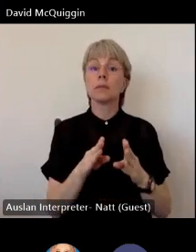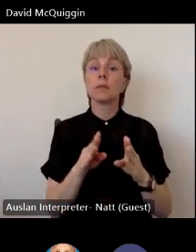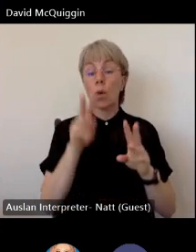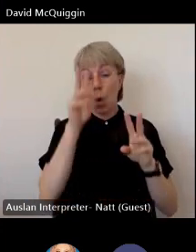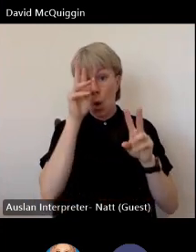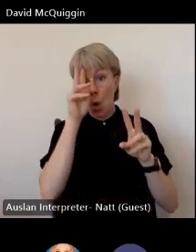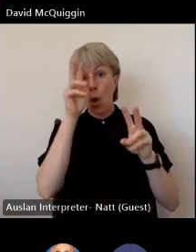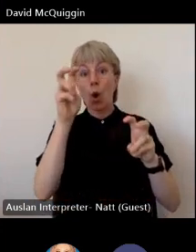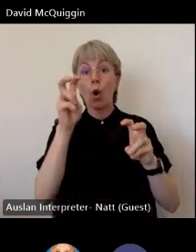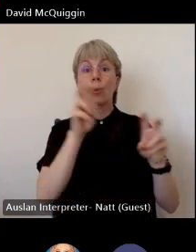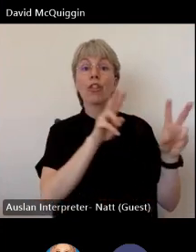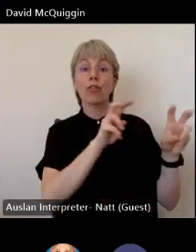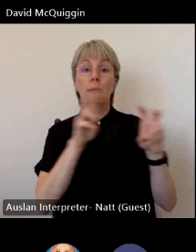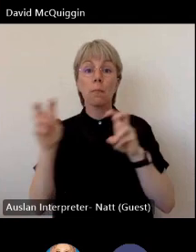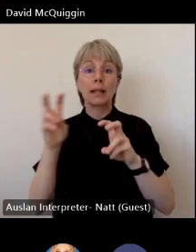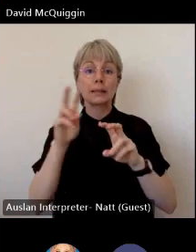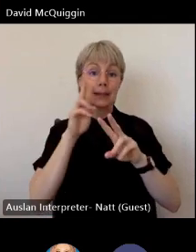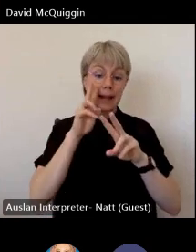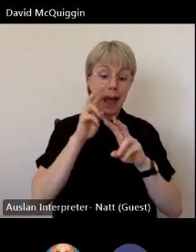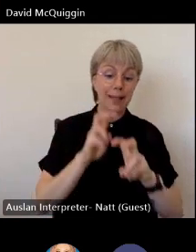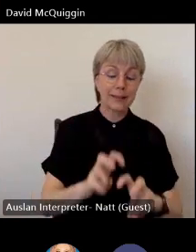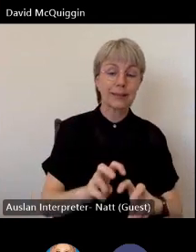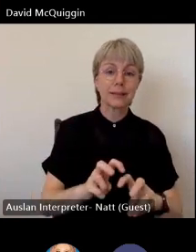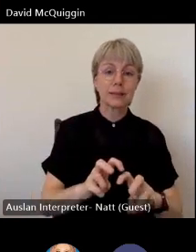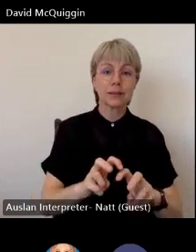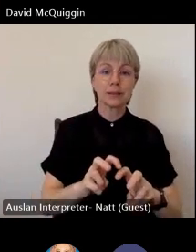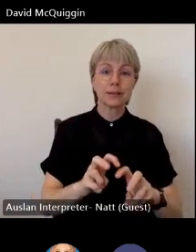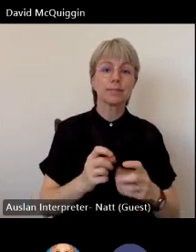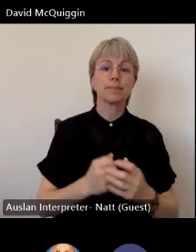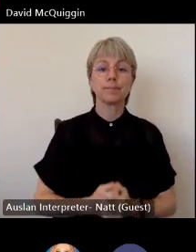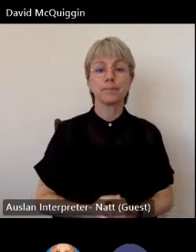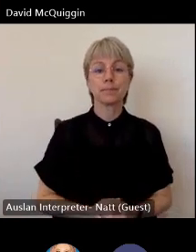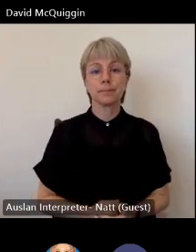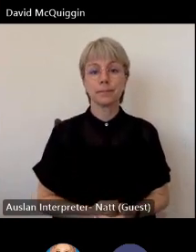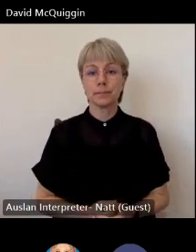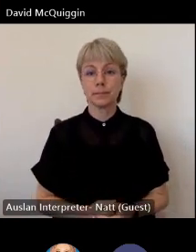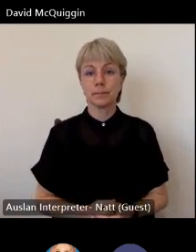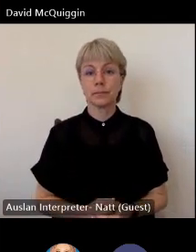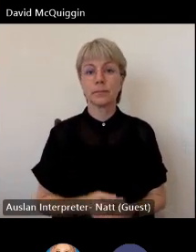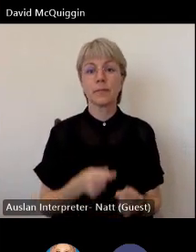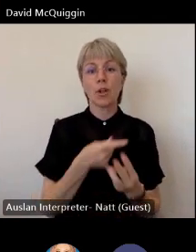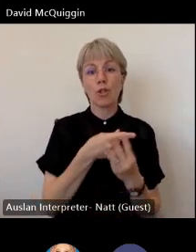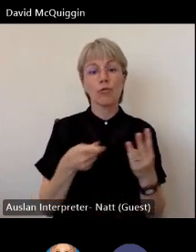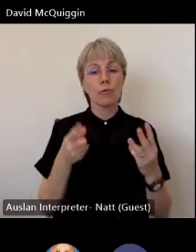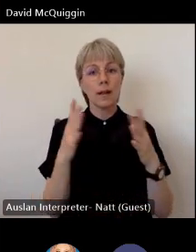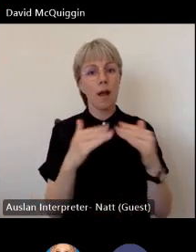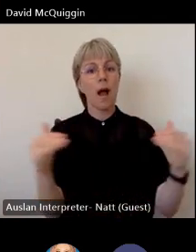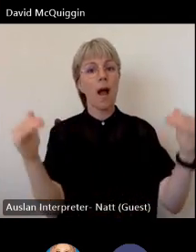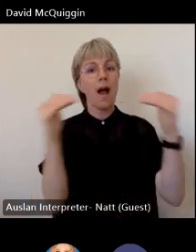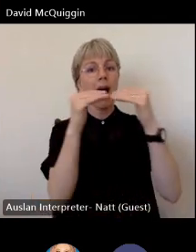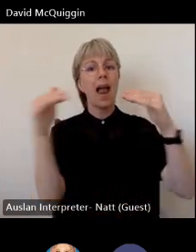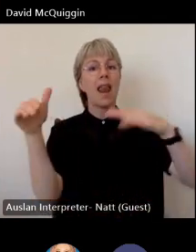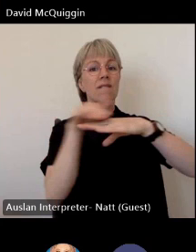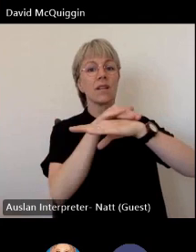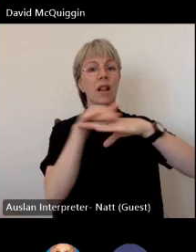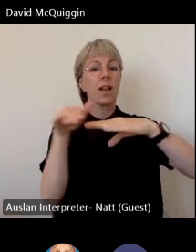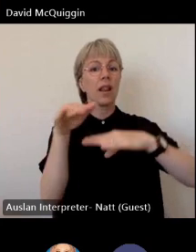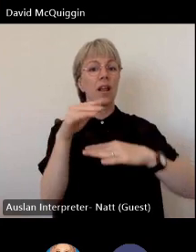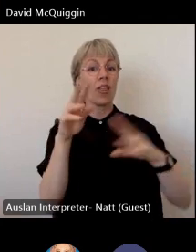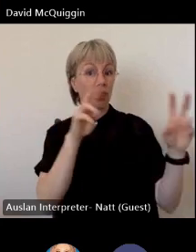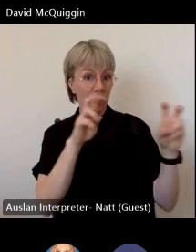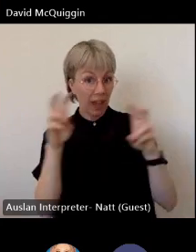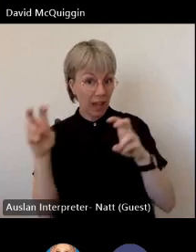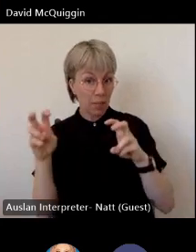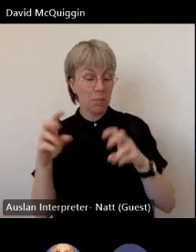Clark's approach to qualitative data analysis. These 3 high-level themes of attitudes, process